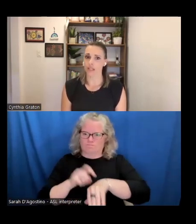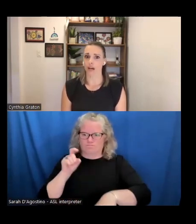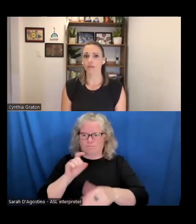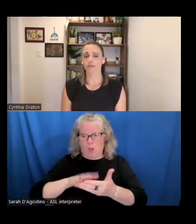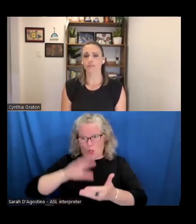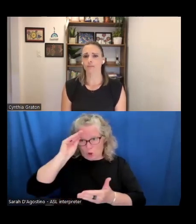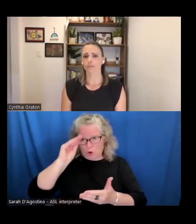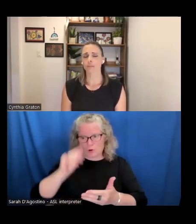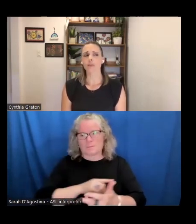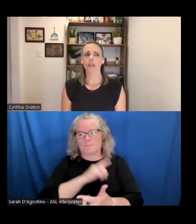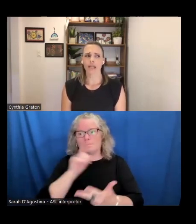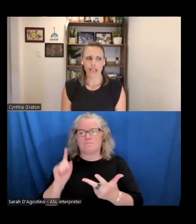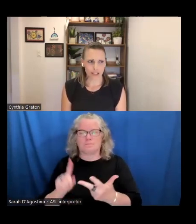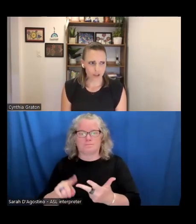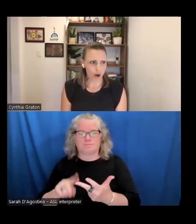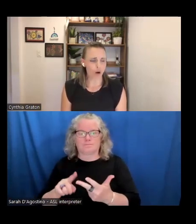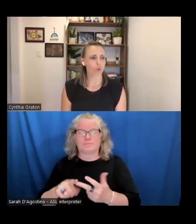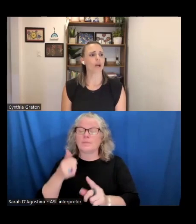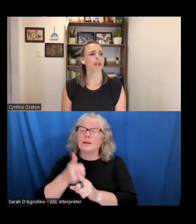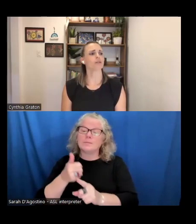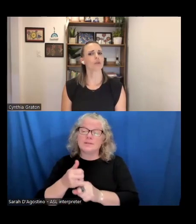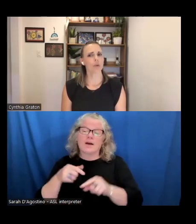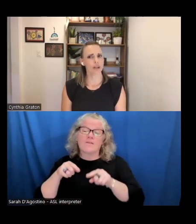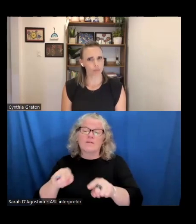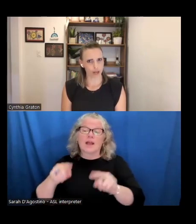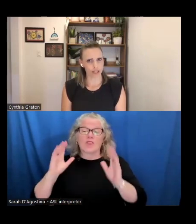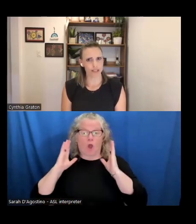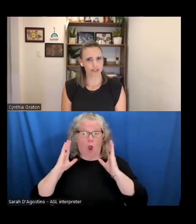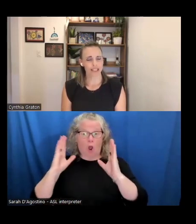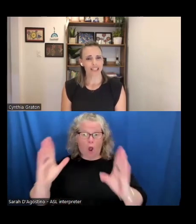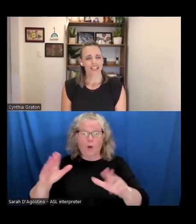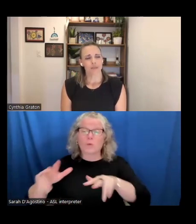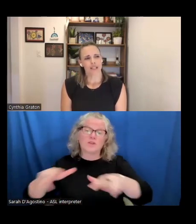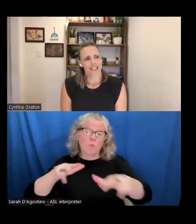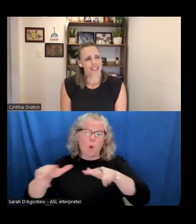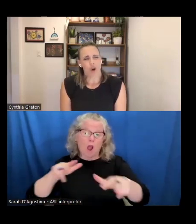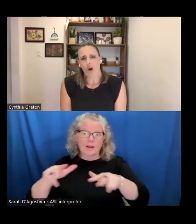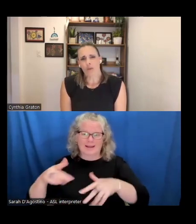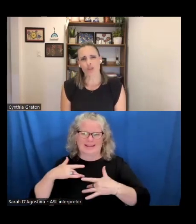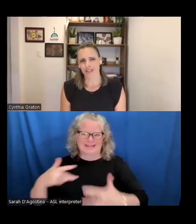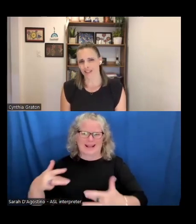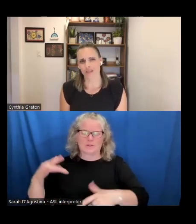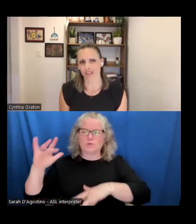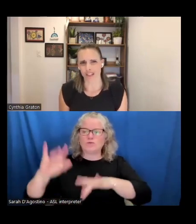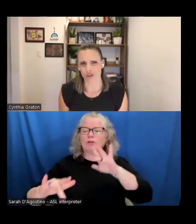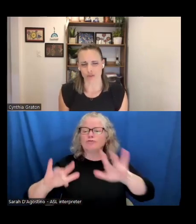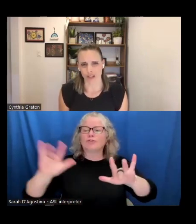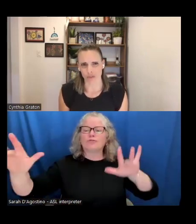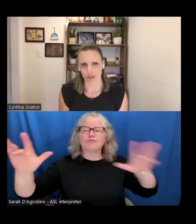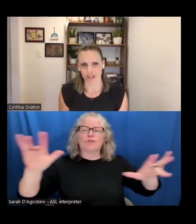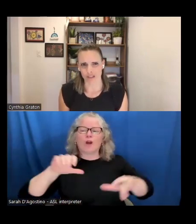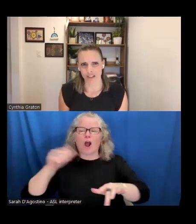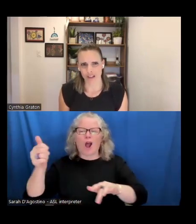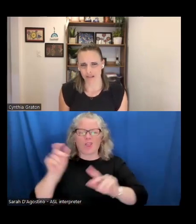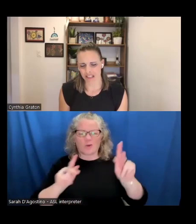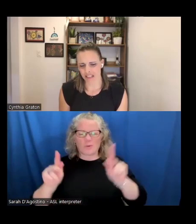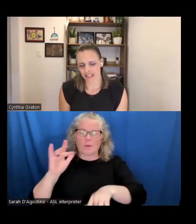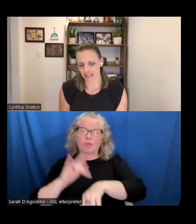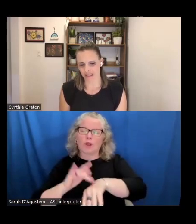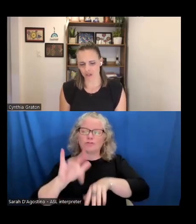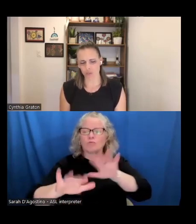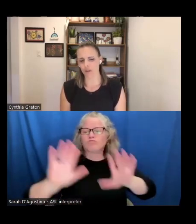to himself in the hallway during break, because it's almost a safety issue, that one. You